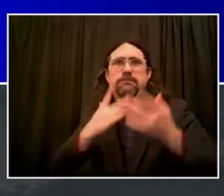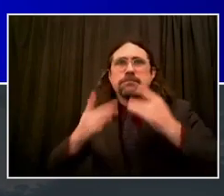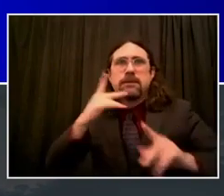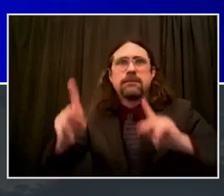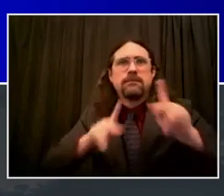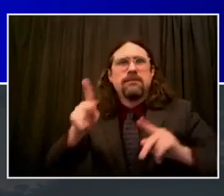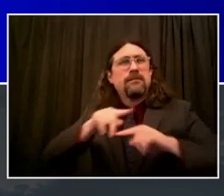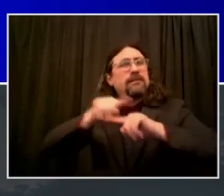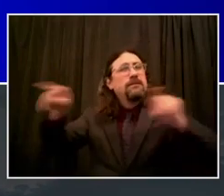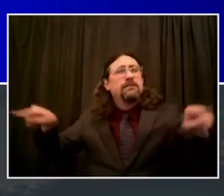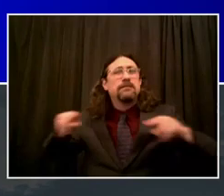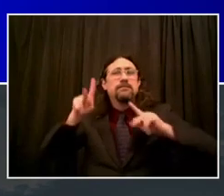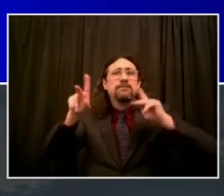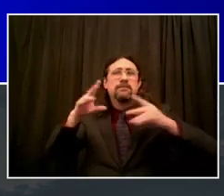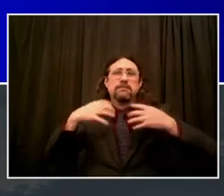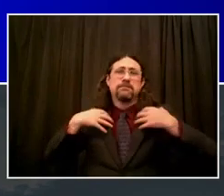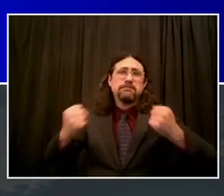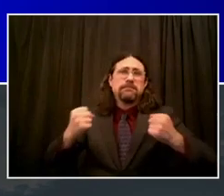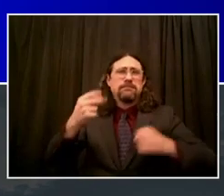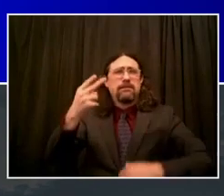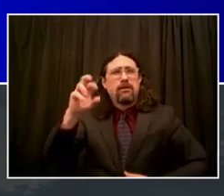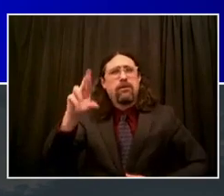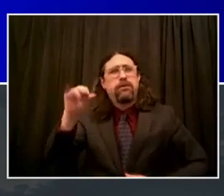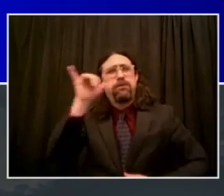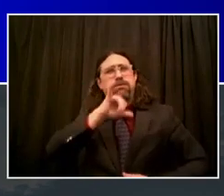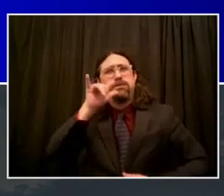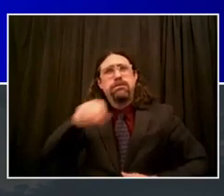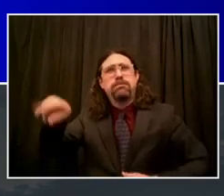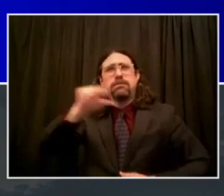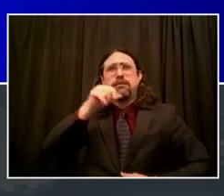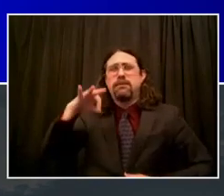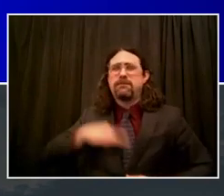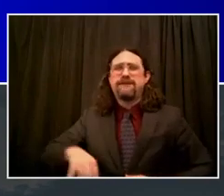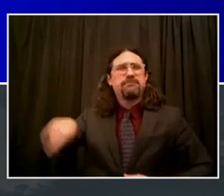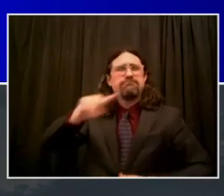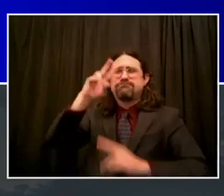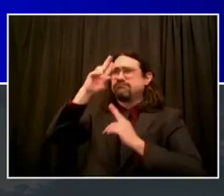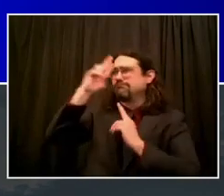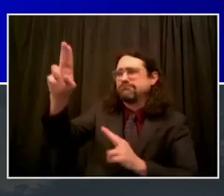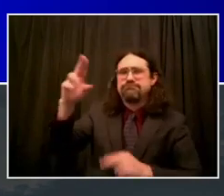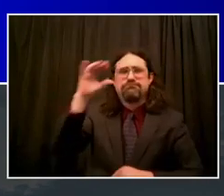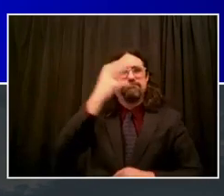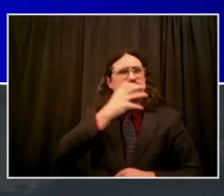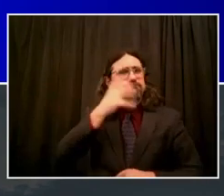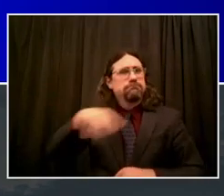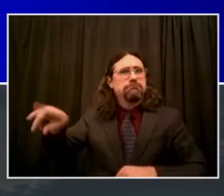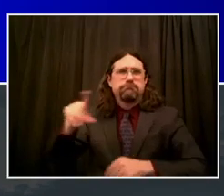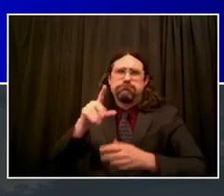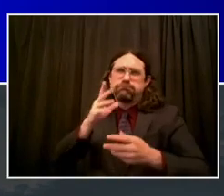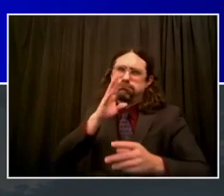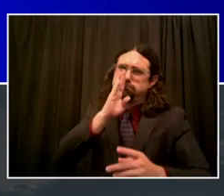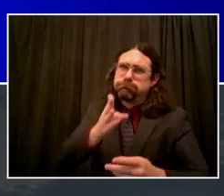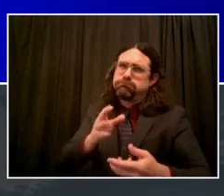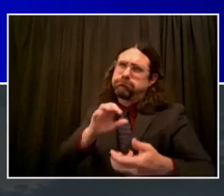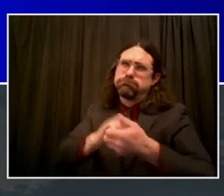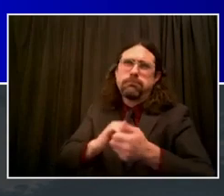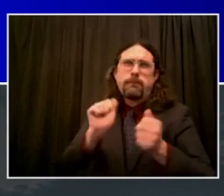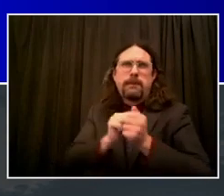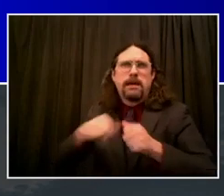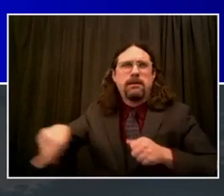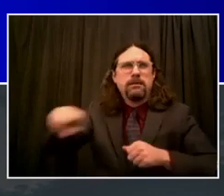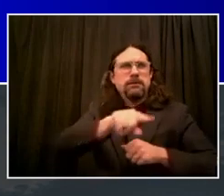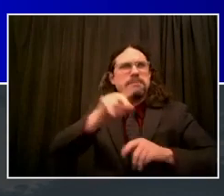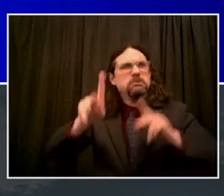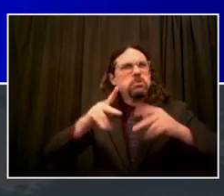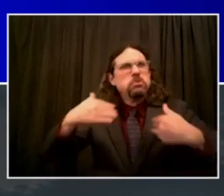So we have so many different organizations. They work with our Administration for Children's Services, our Department of Health. They work with our